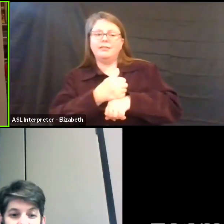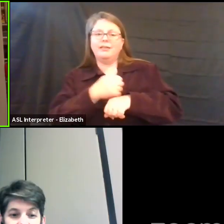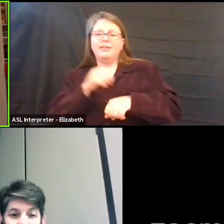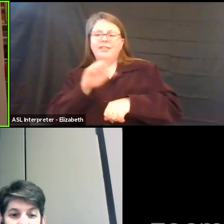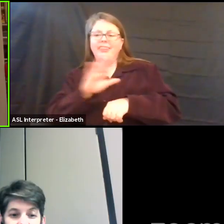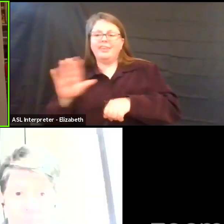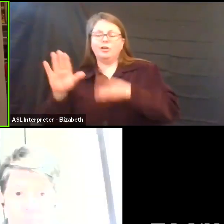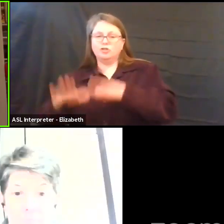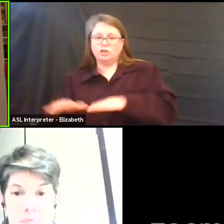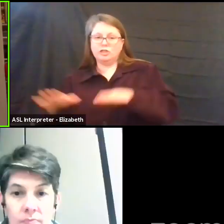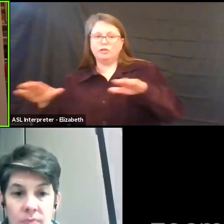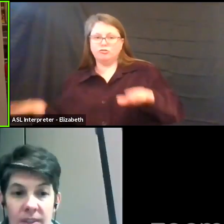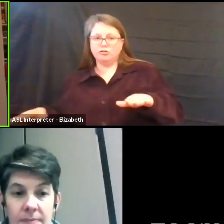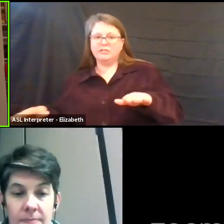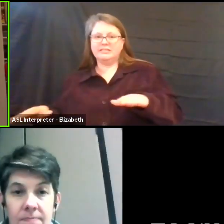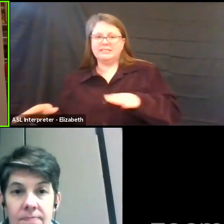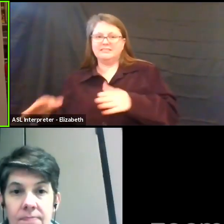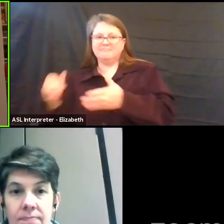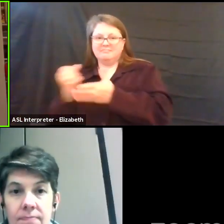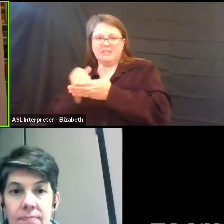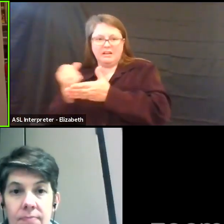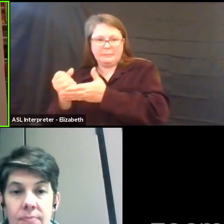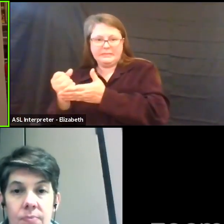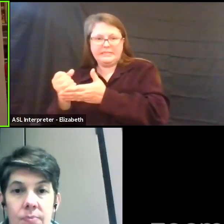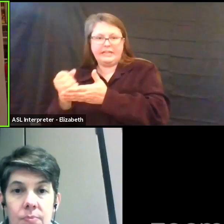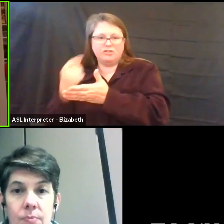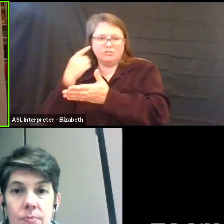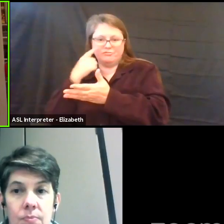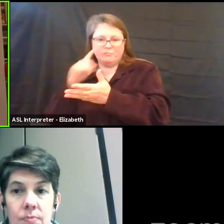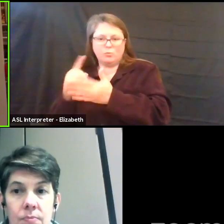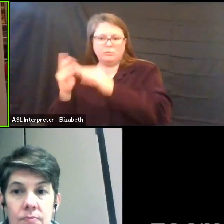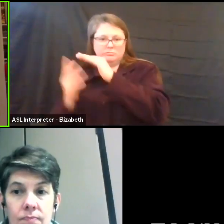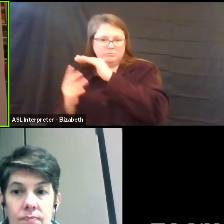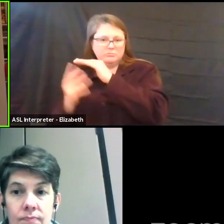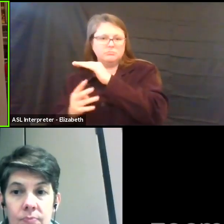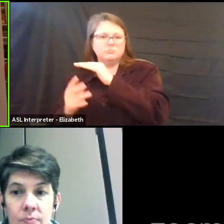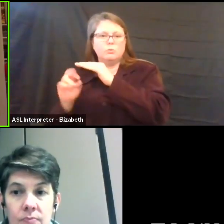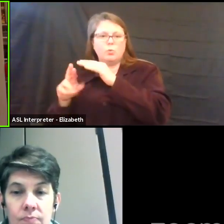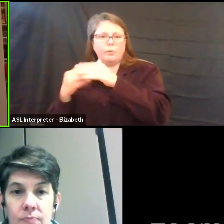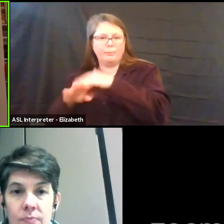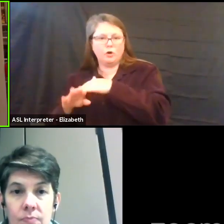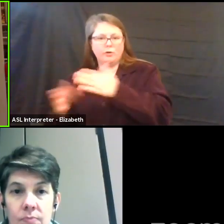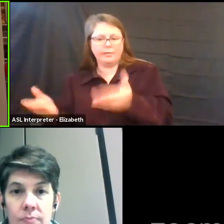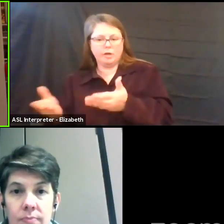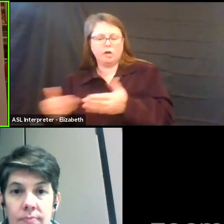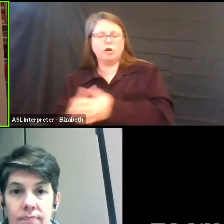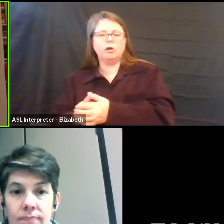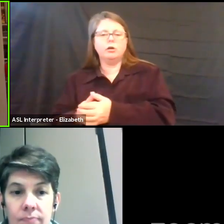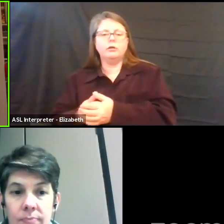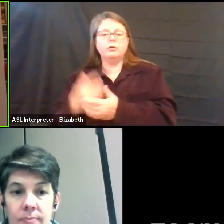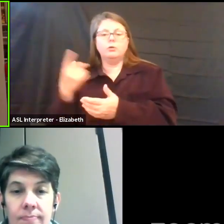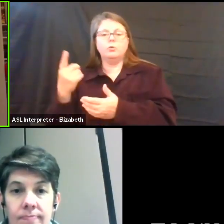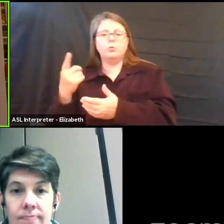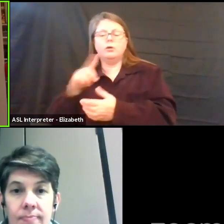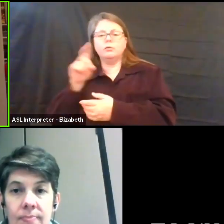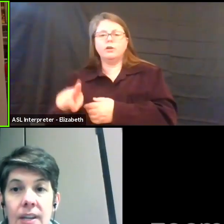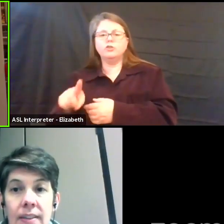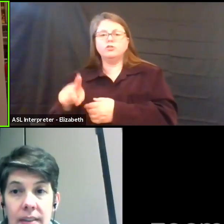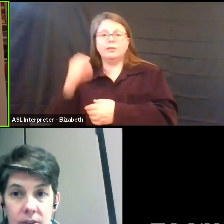that came up was just to verify, that is, minor children will qualify a family. Is that